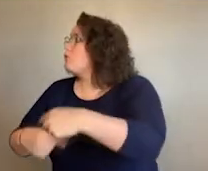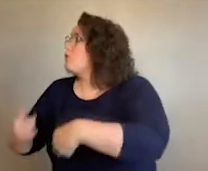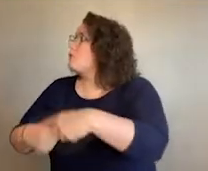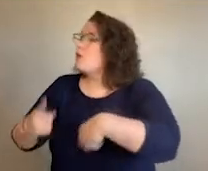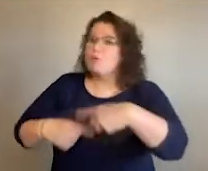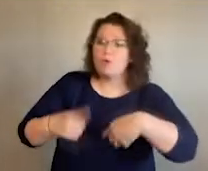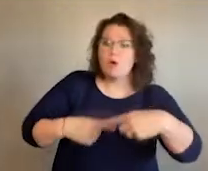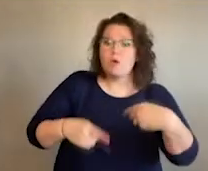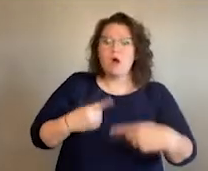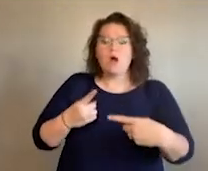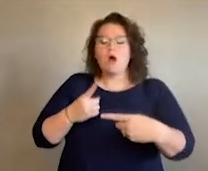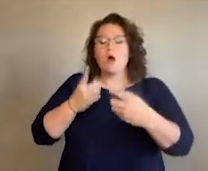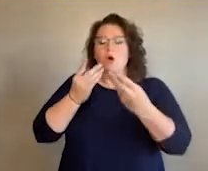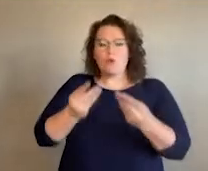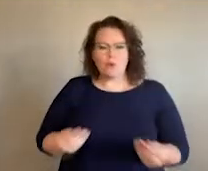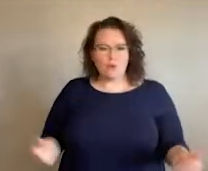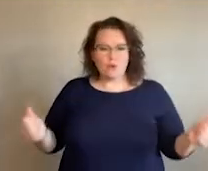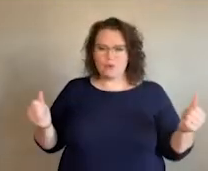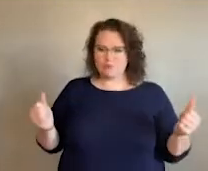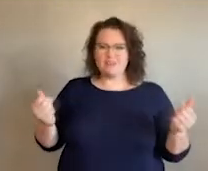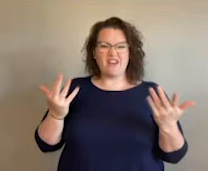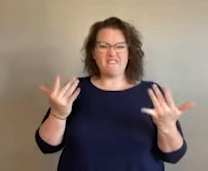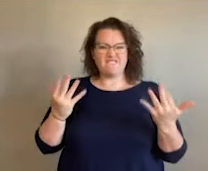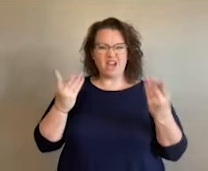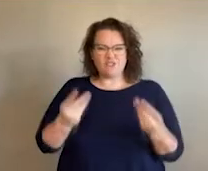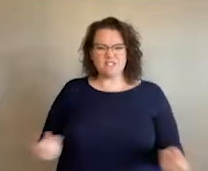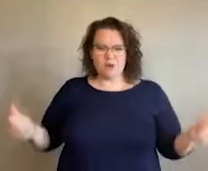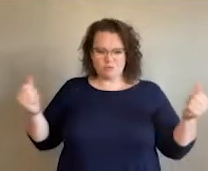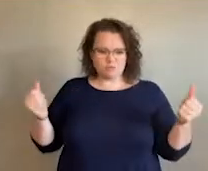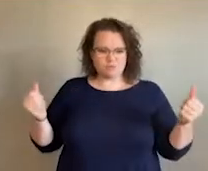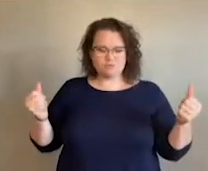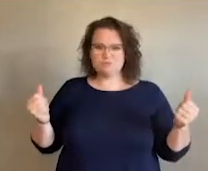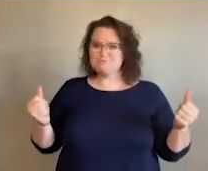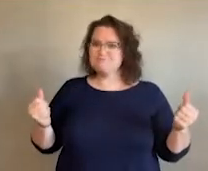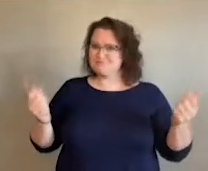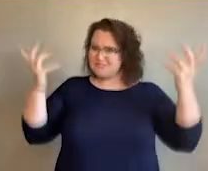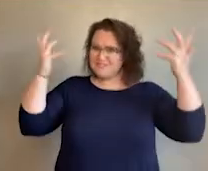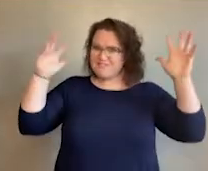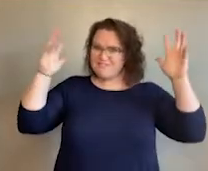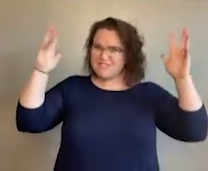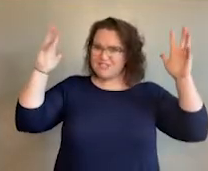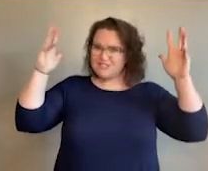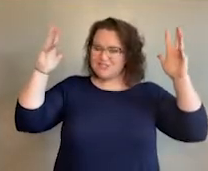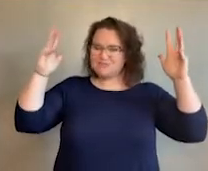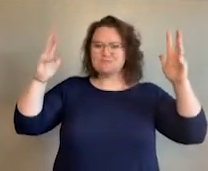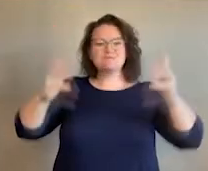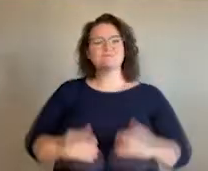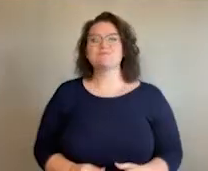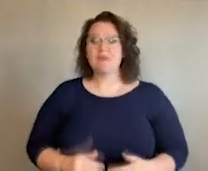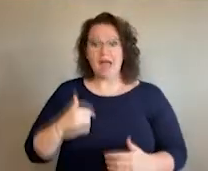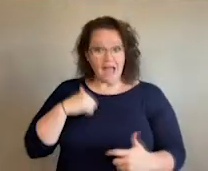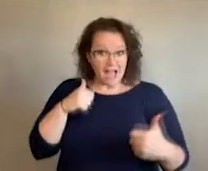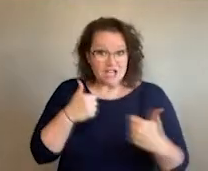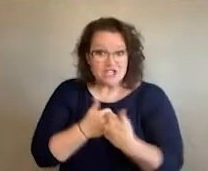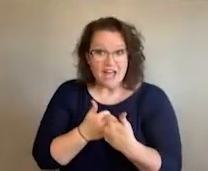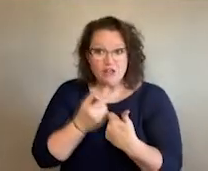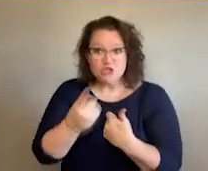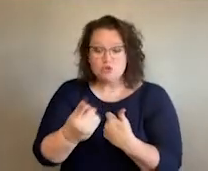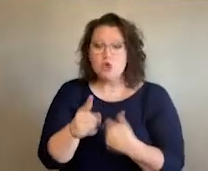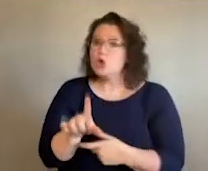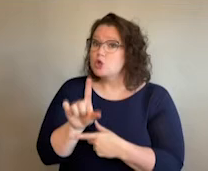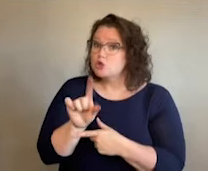roll, and fire's out. That's your brain break for today. Boys and girls, I challenge you to a